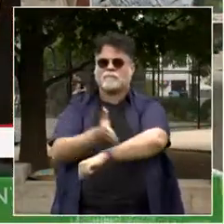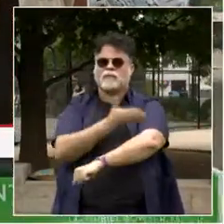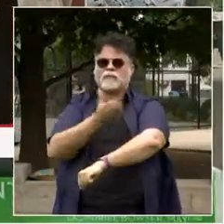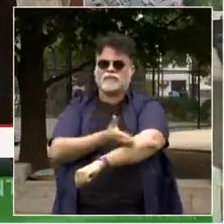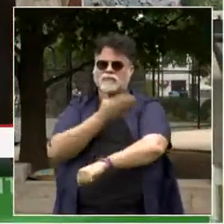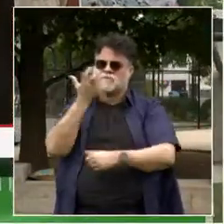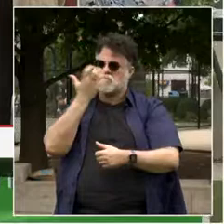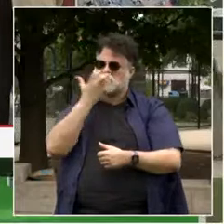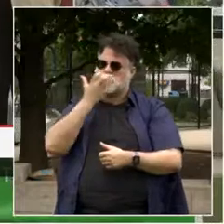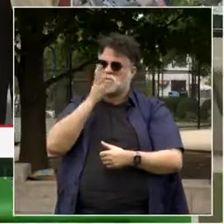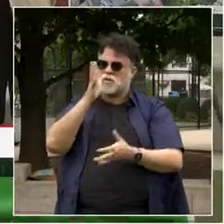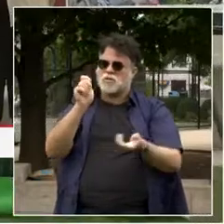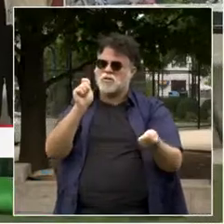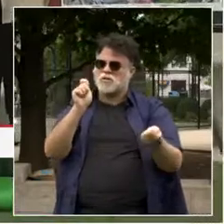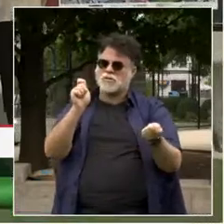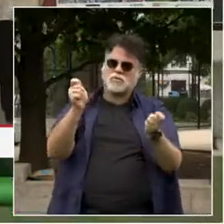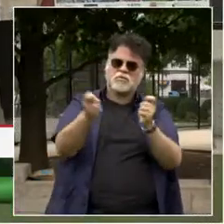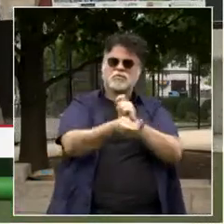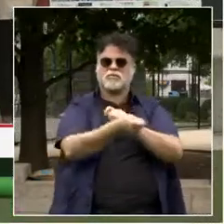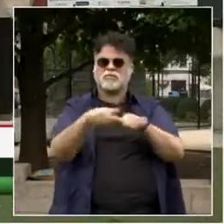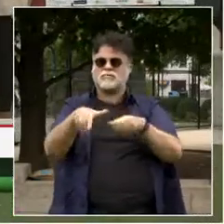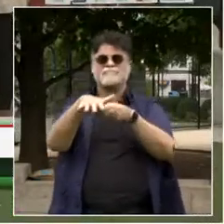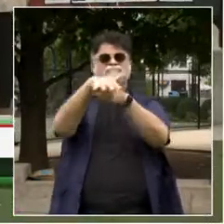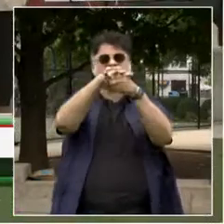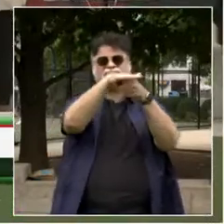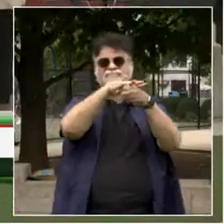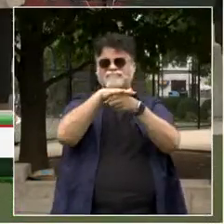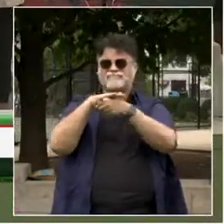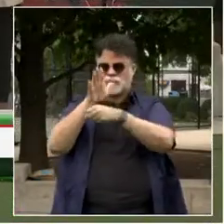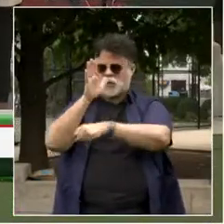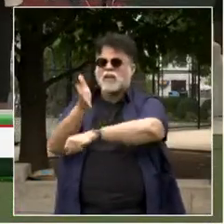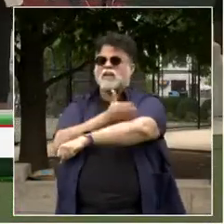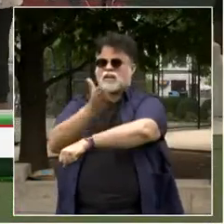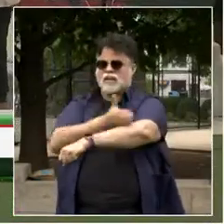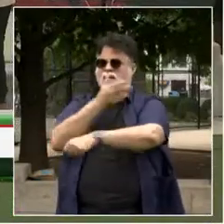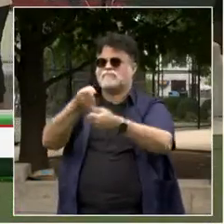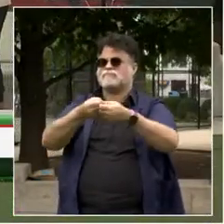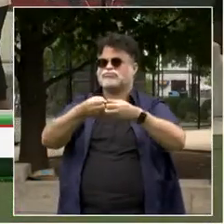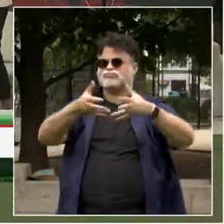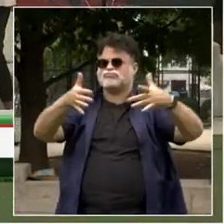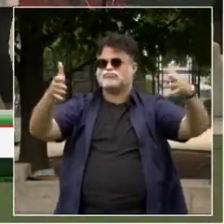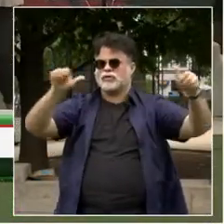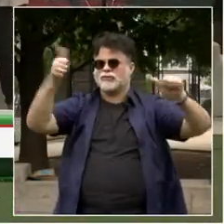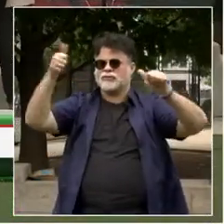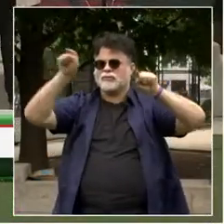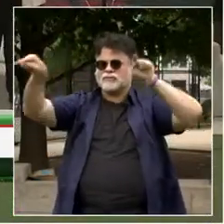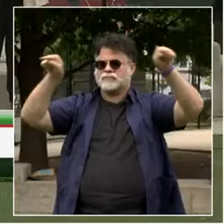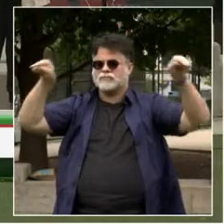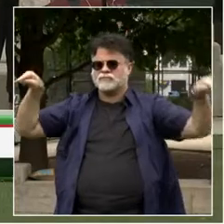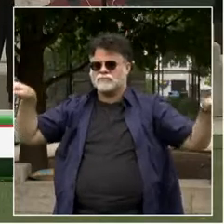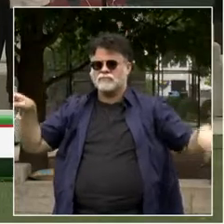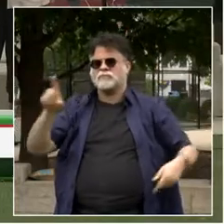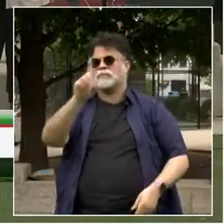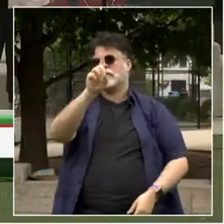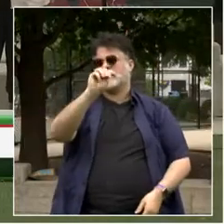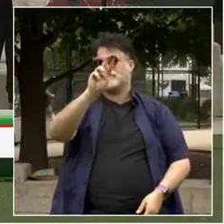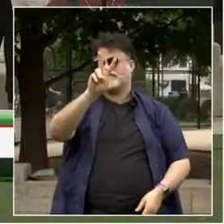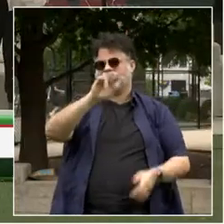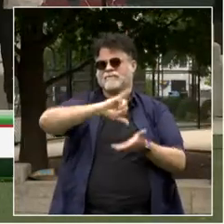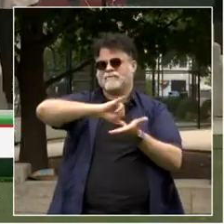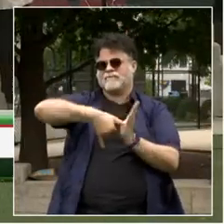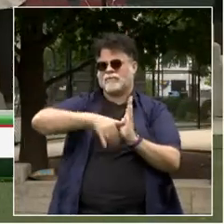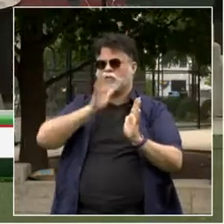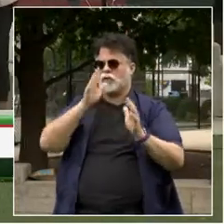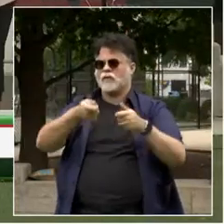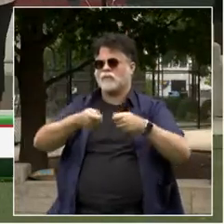every district resident. I want to thank the BMDO architects and GCS Siegel Construction, along with